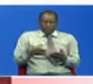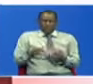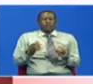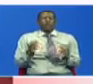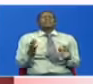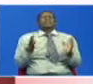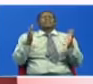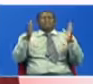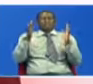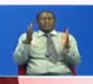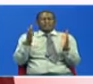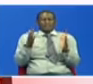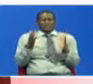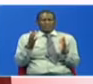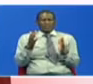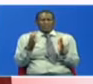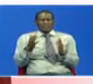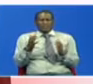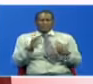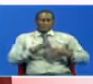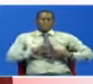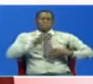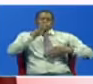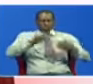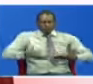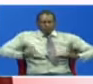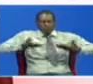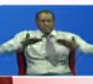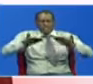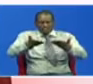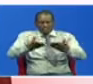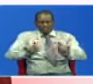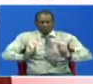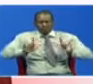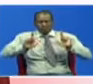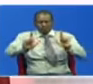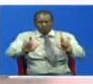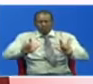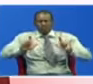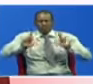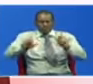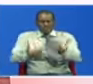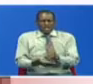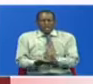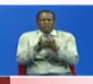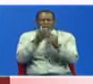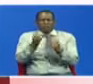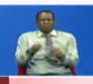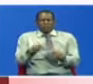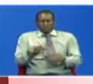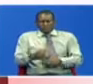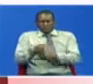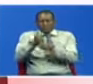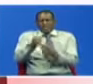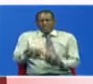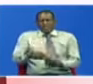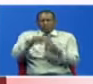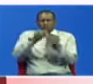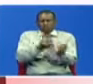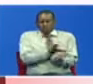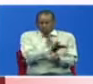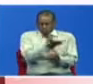celebrate the spirit of giving, the assistance from our corporate world, especially those within